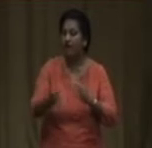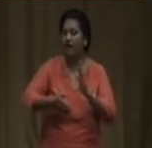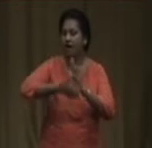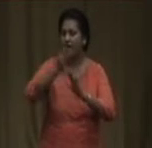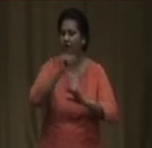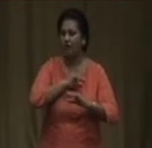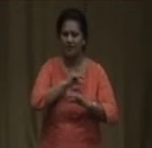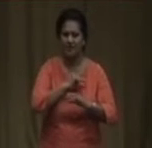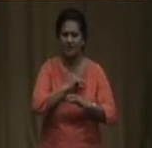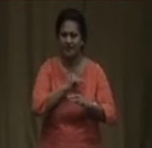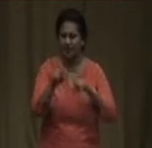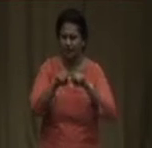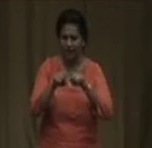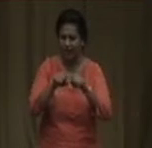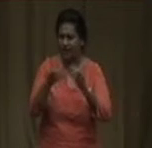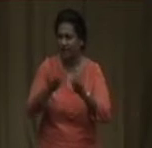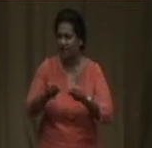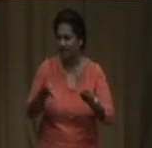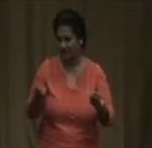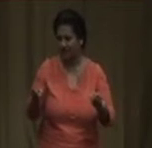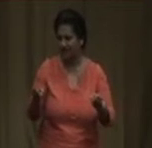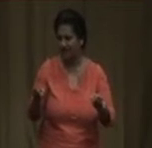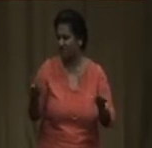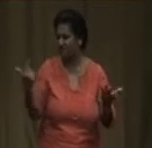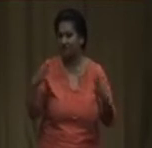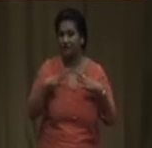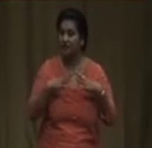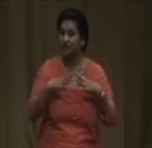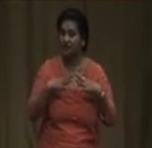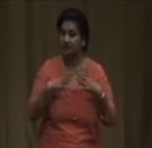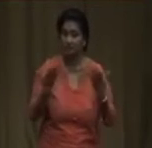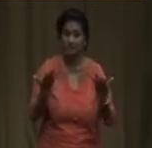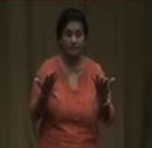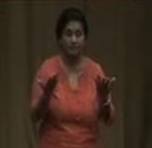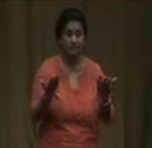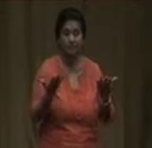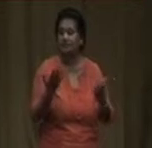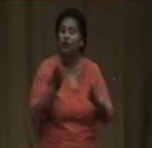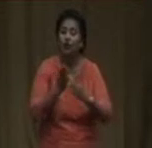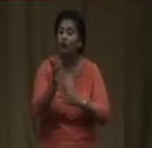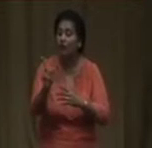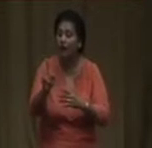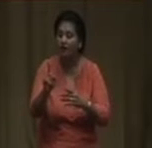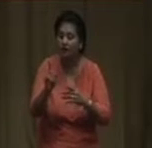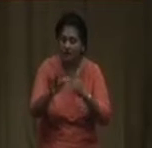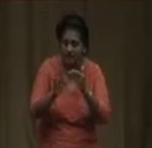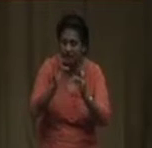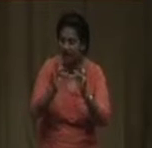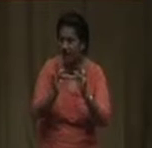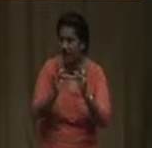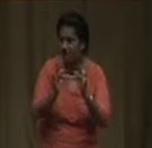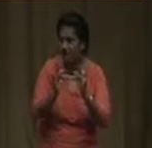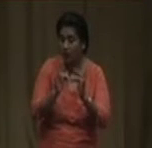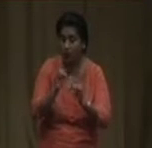materials at no cost? And what if these institutions agreed to